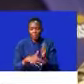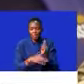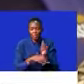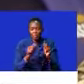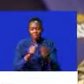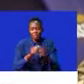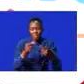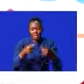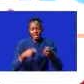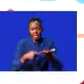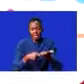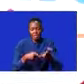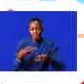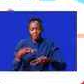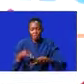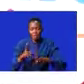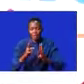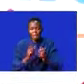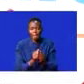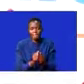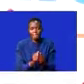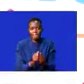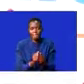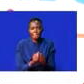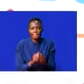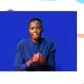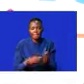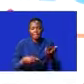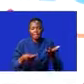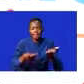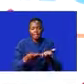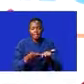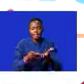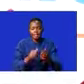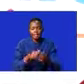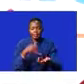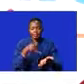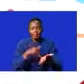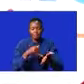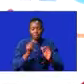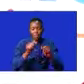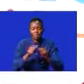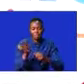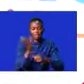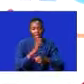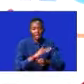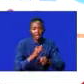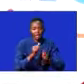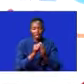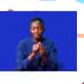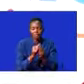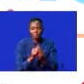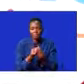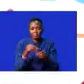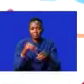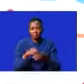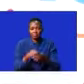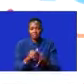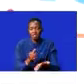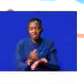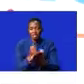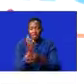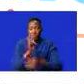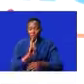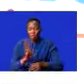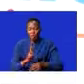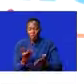lony makamano. Digital innovations can come in the range of helping monitoring where